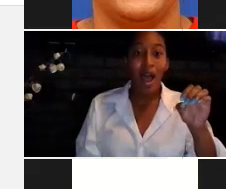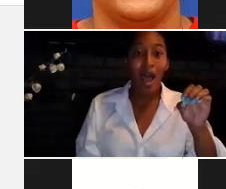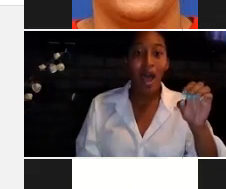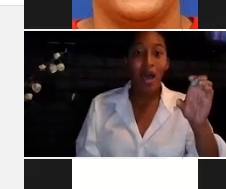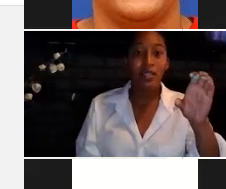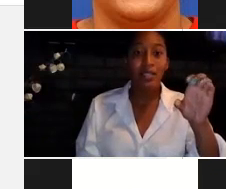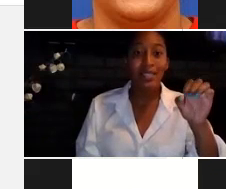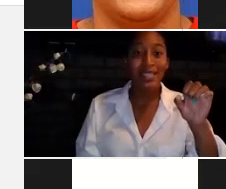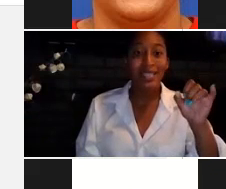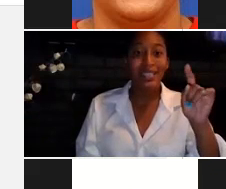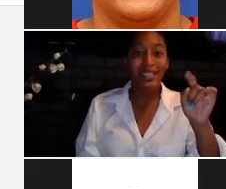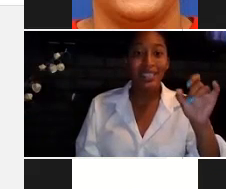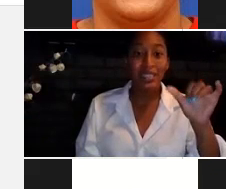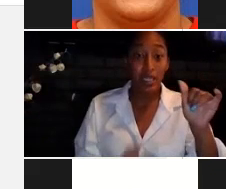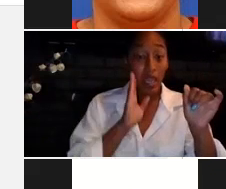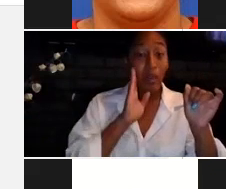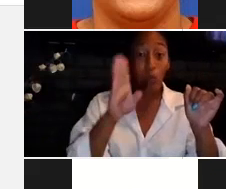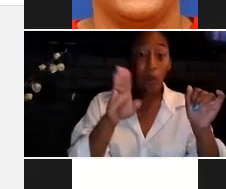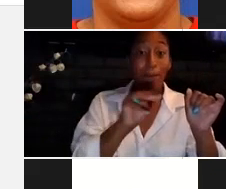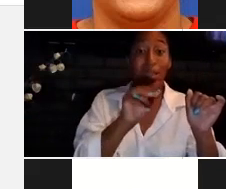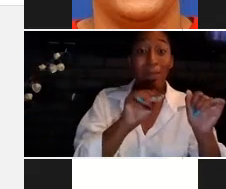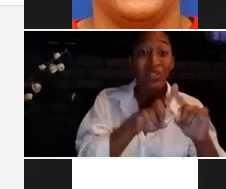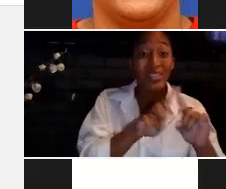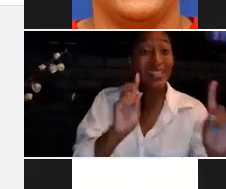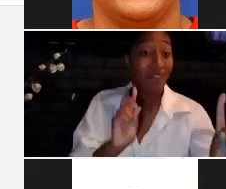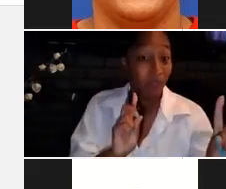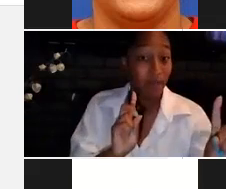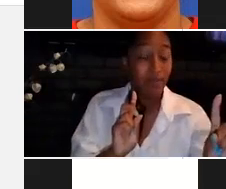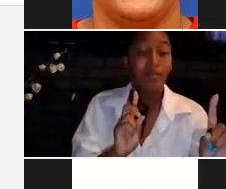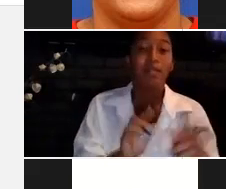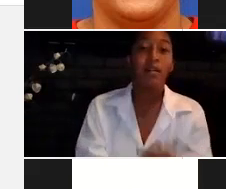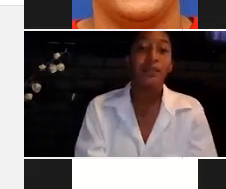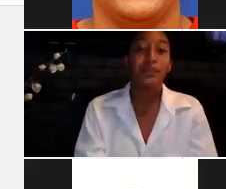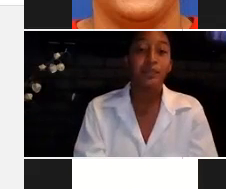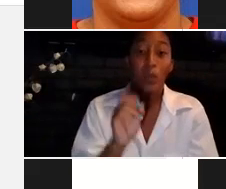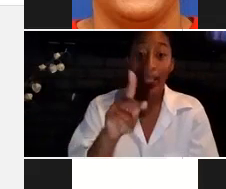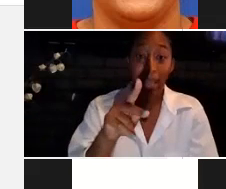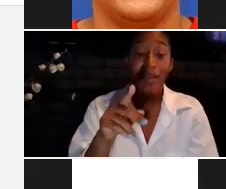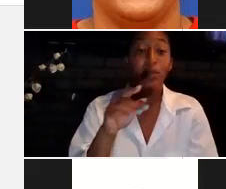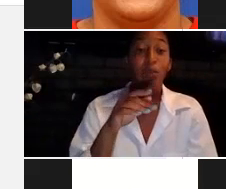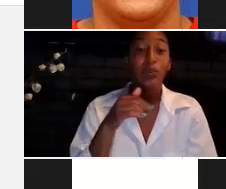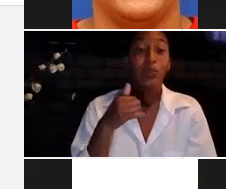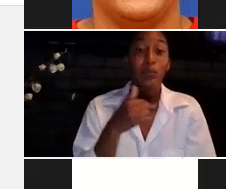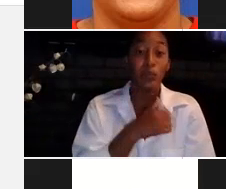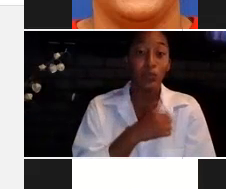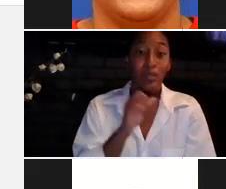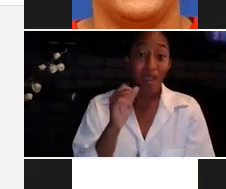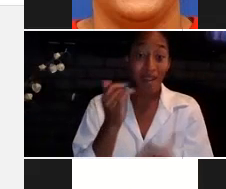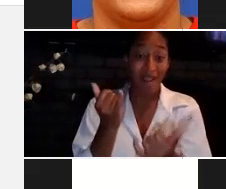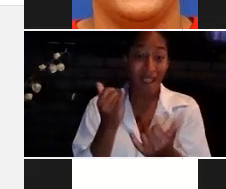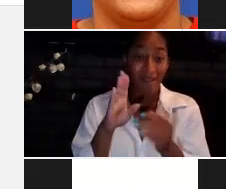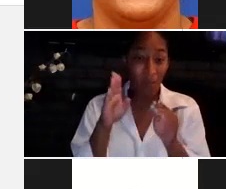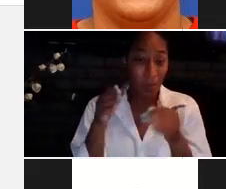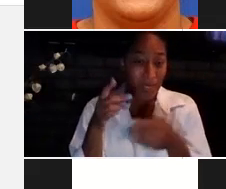construct to use, right? So, and when we're working in one dimension, as I mentioned, we can only use what, like